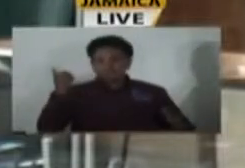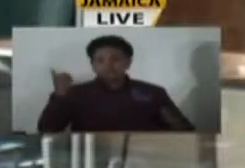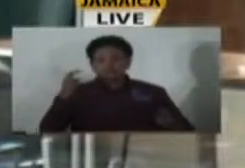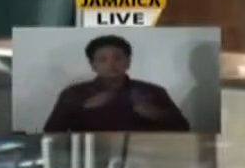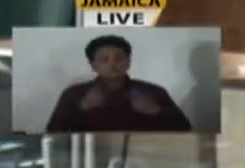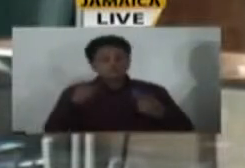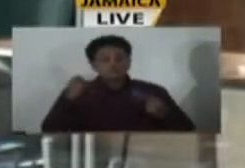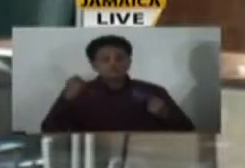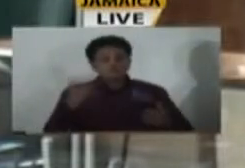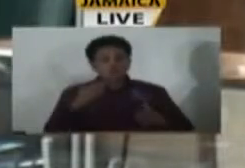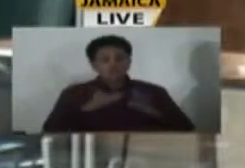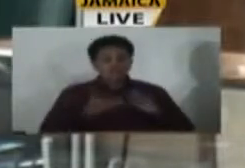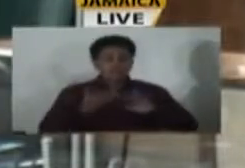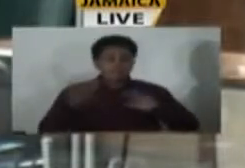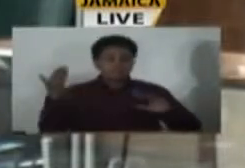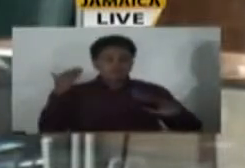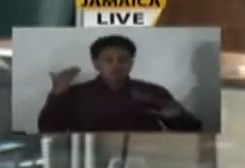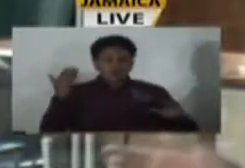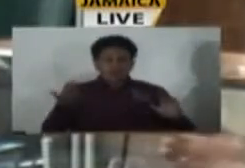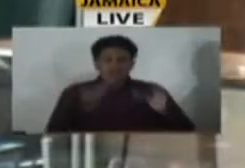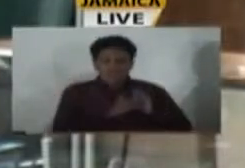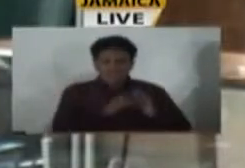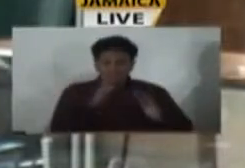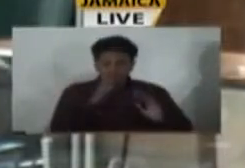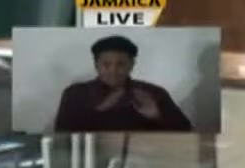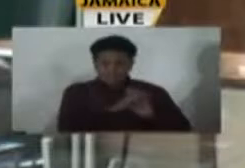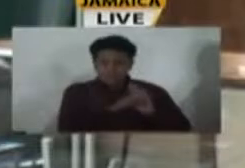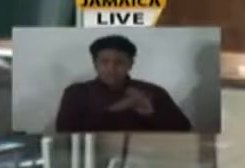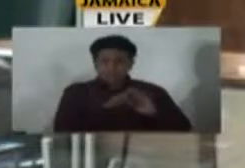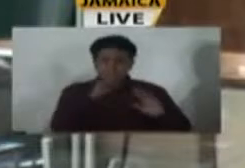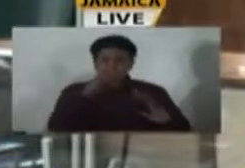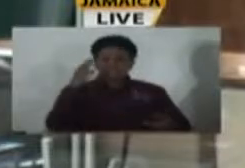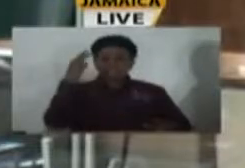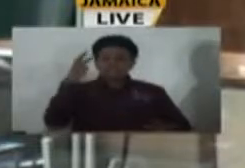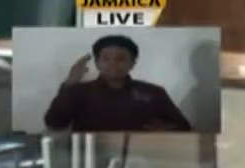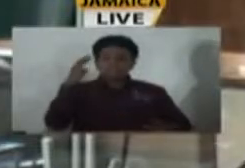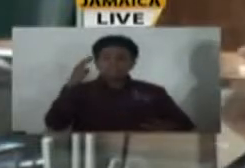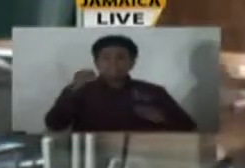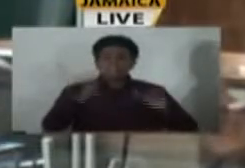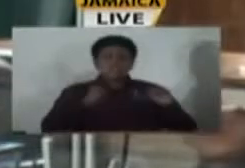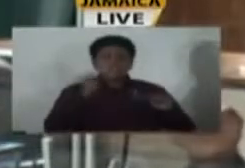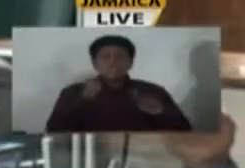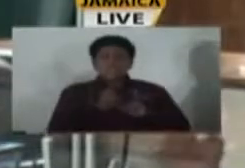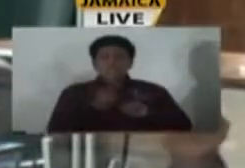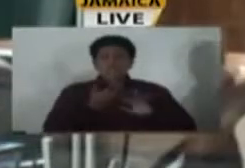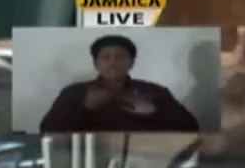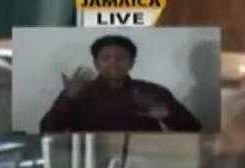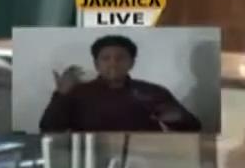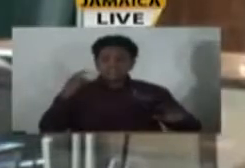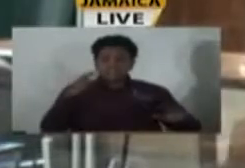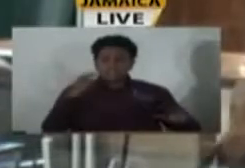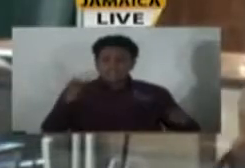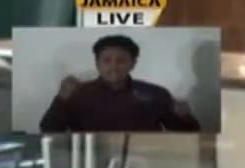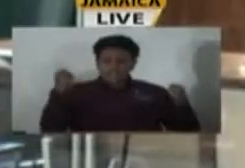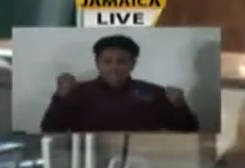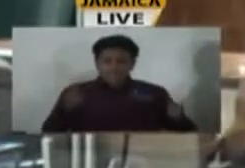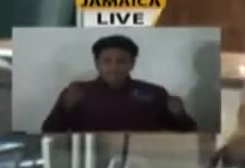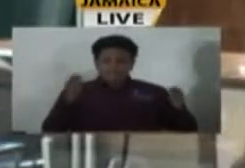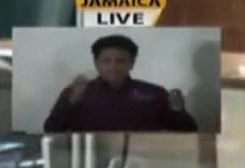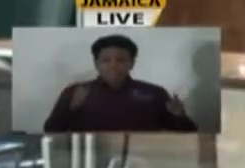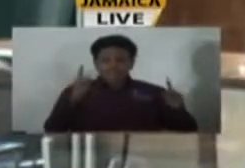and stronger than before. And against the background of 16 years of heavy